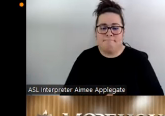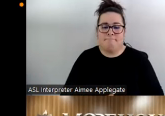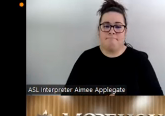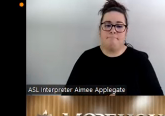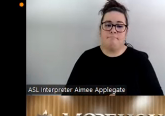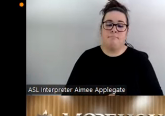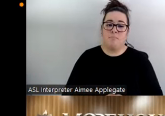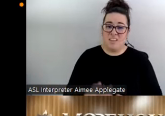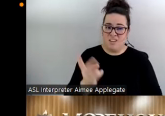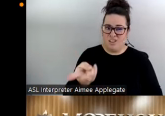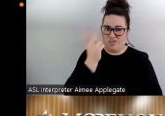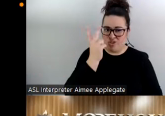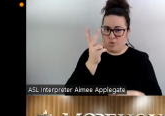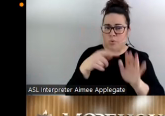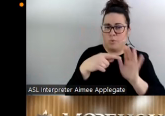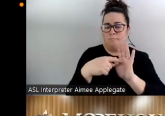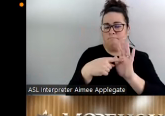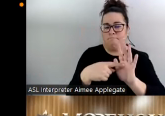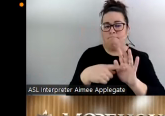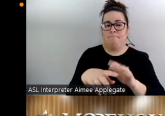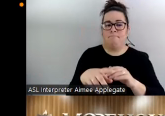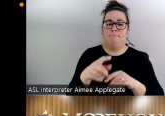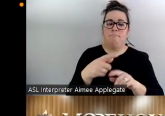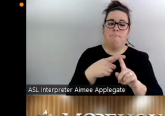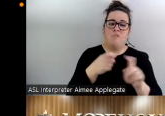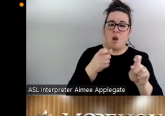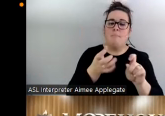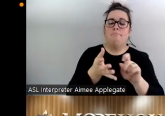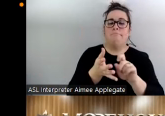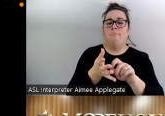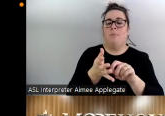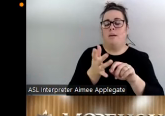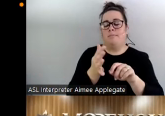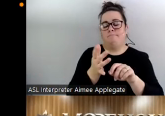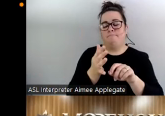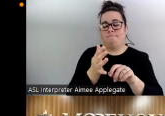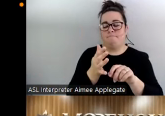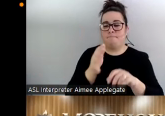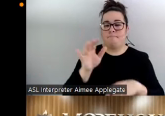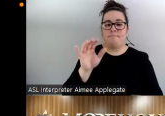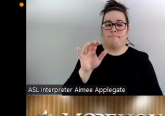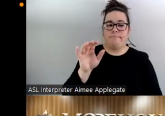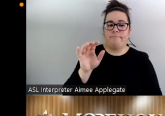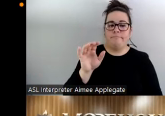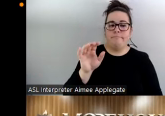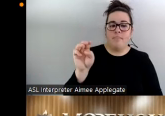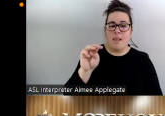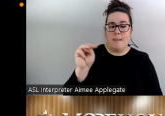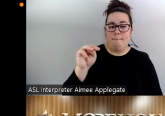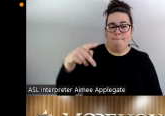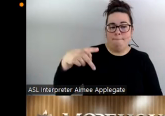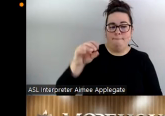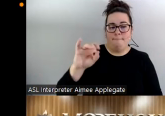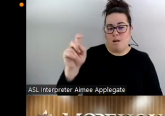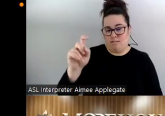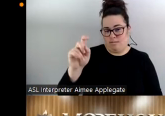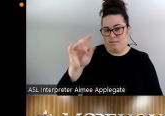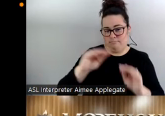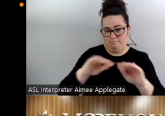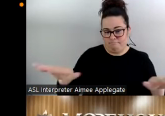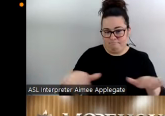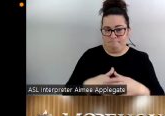misinformation and public health messaging in the early stages of the Mpox outbreak. And what they did was really two things. The first thing